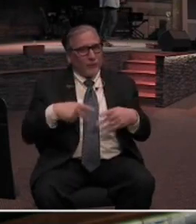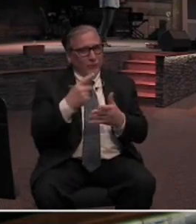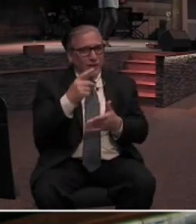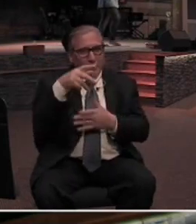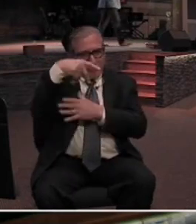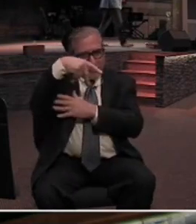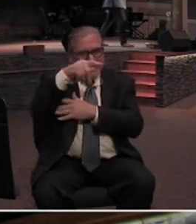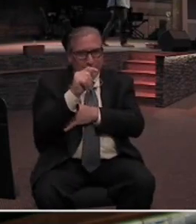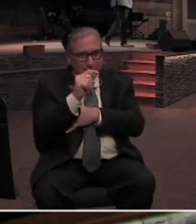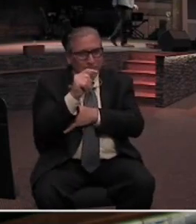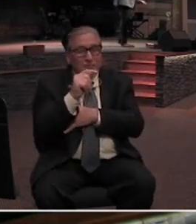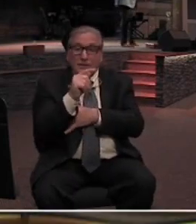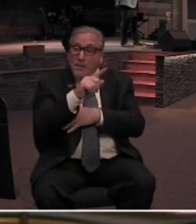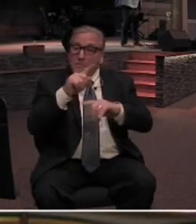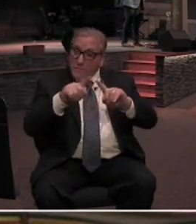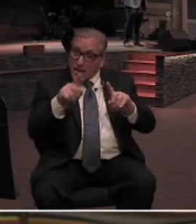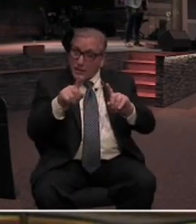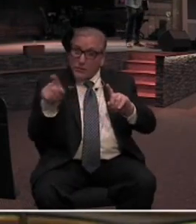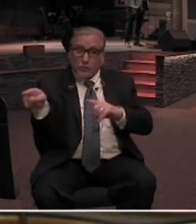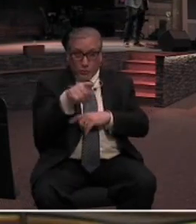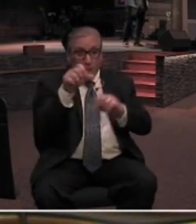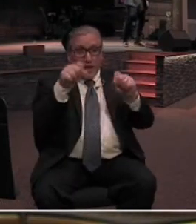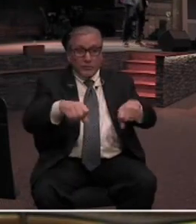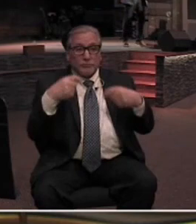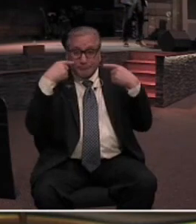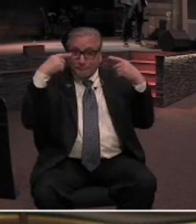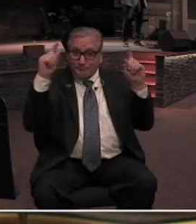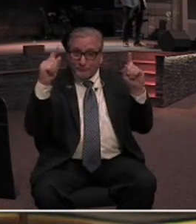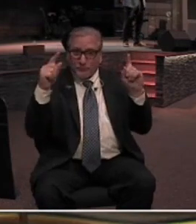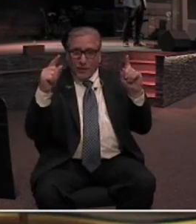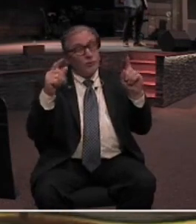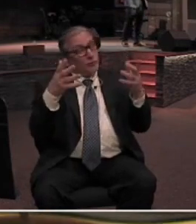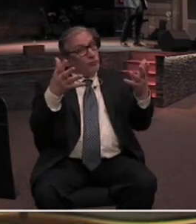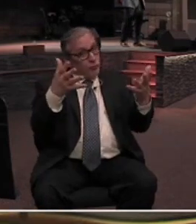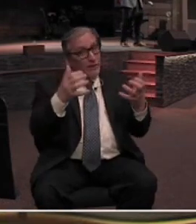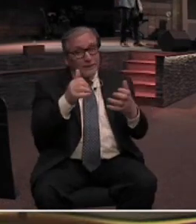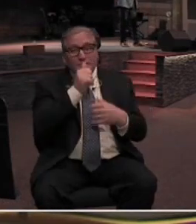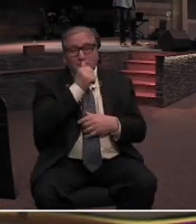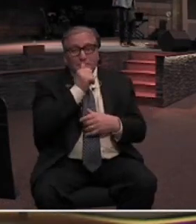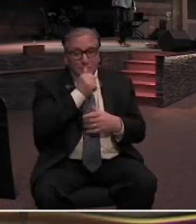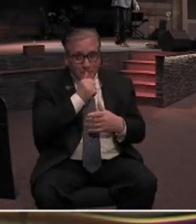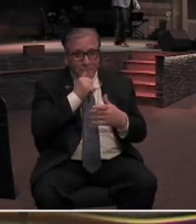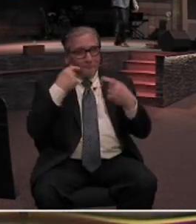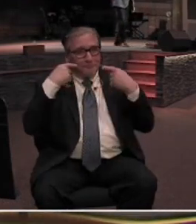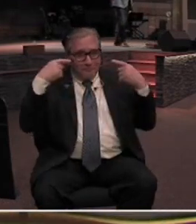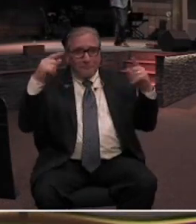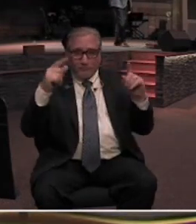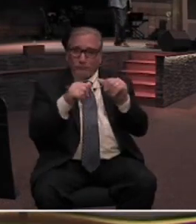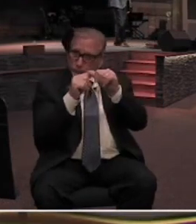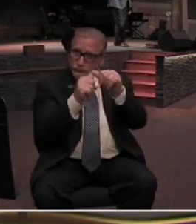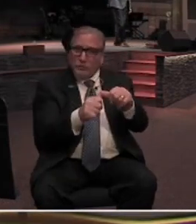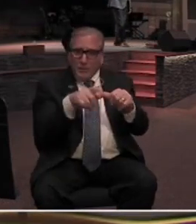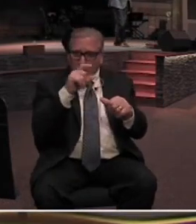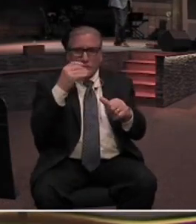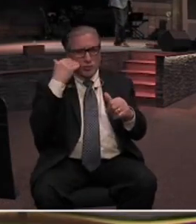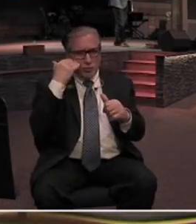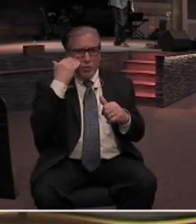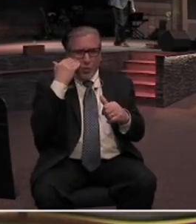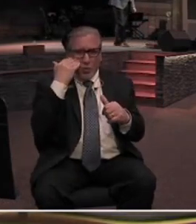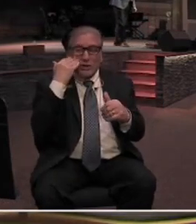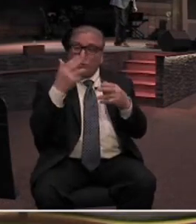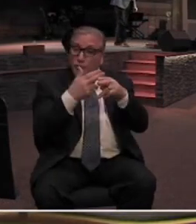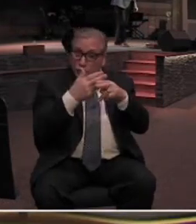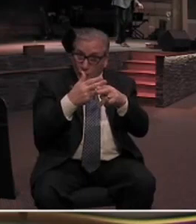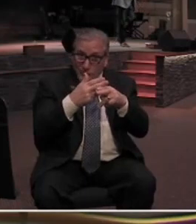However, you were able to endure, or you wanted to endure because you knew you were on the path to